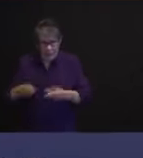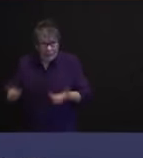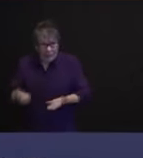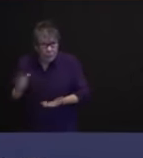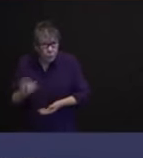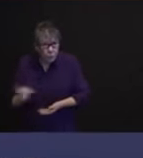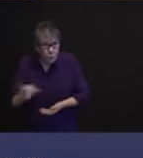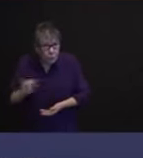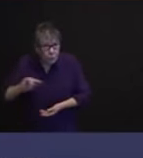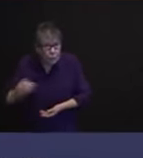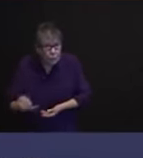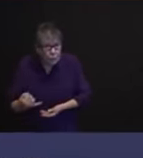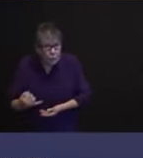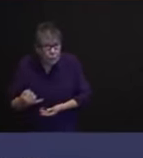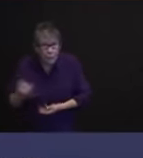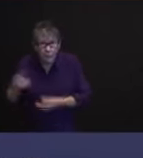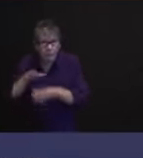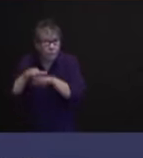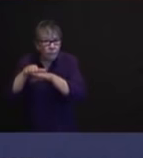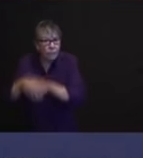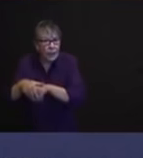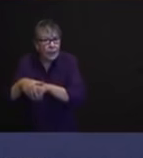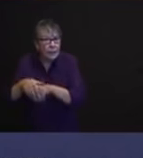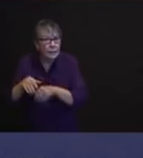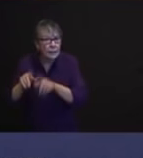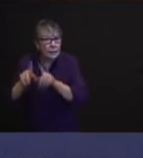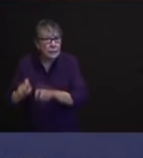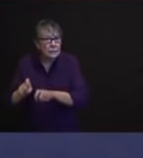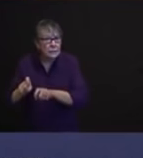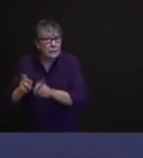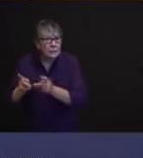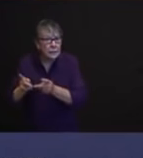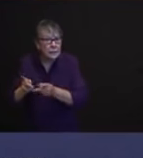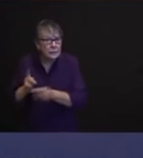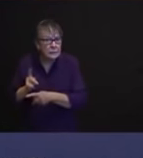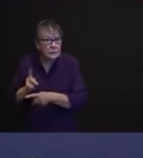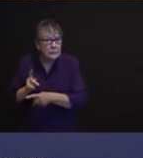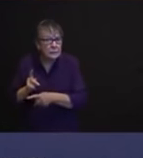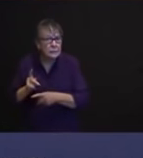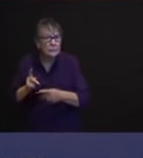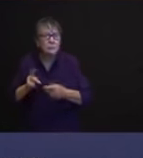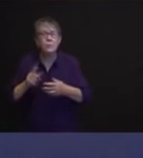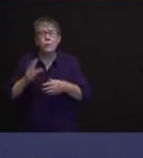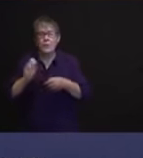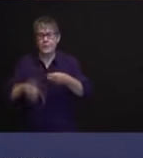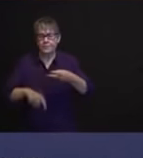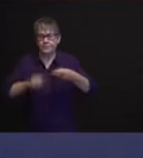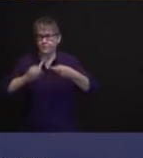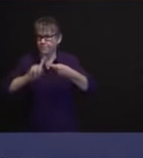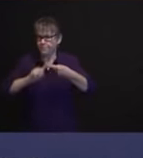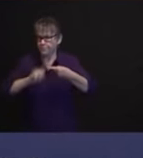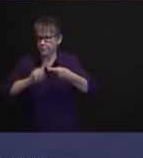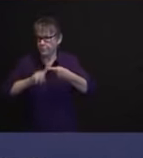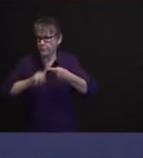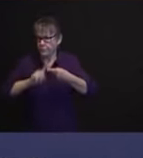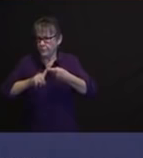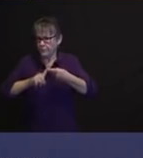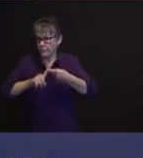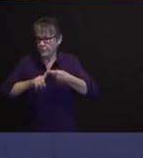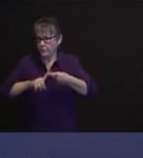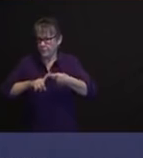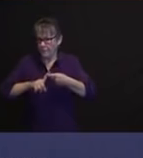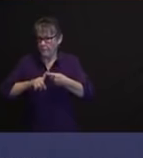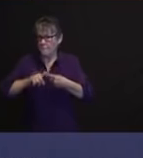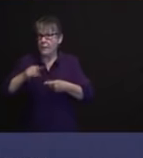You're absolutely right. The 6 regions, I believe, are in orange. Number 1. Number 2,